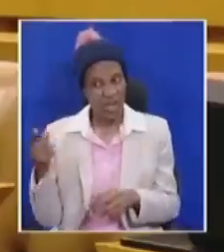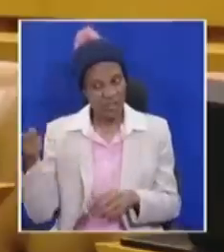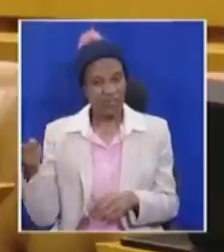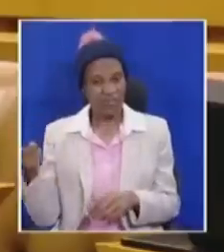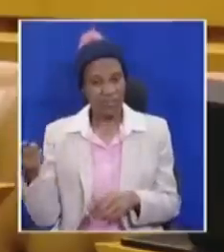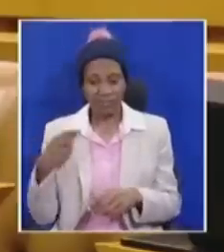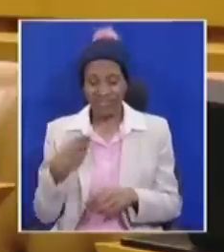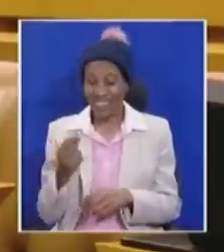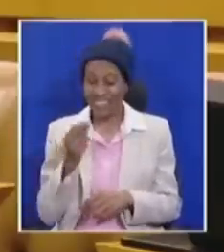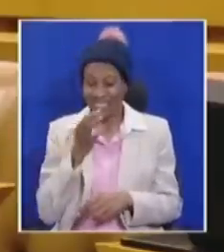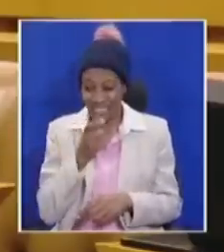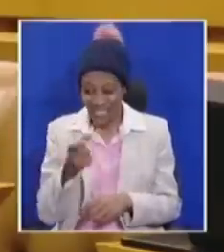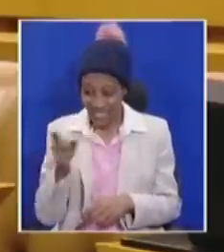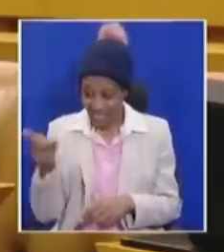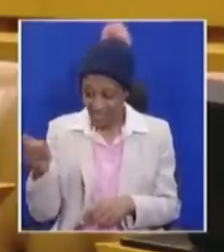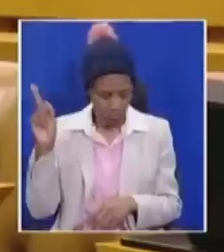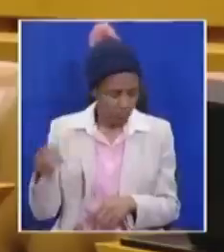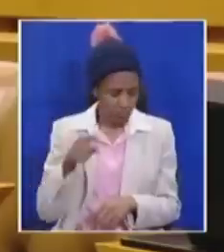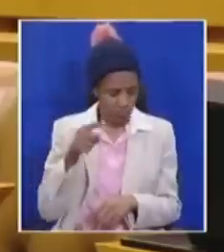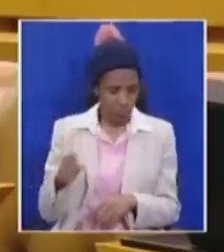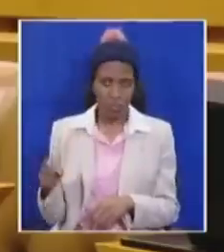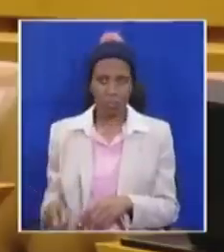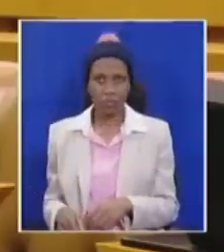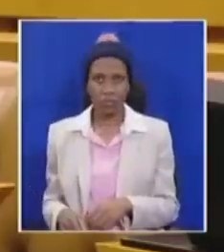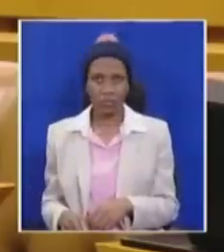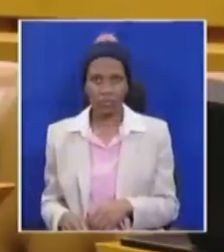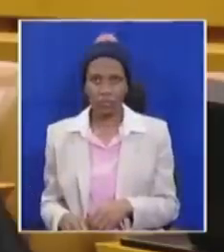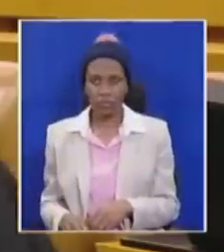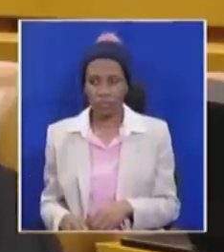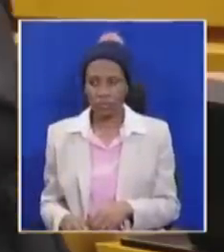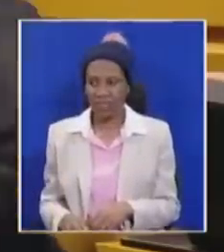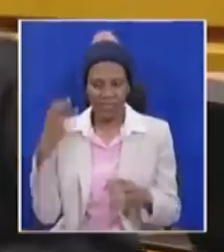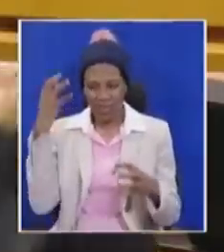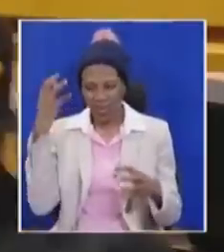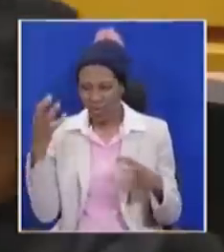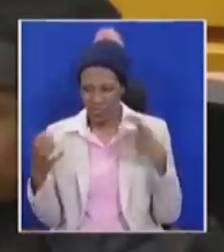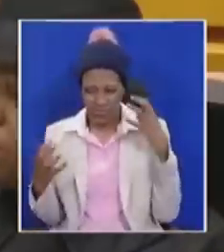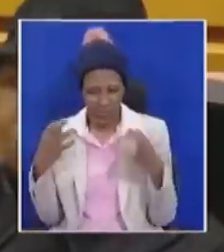I never said what he said. The problem Okay. yakhe udakwa umbuso.